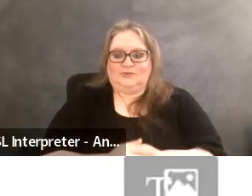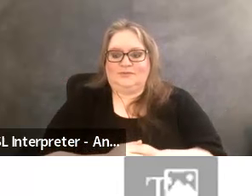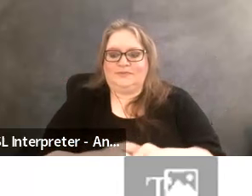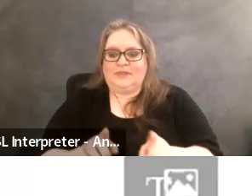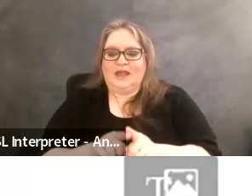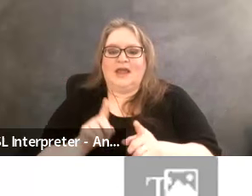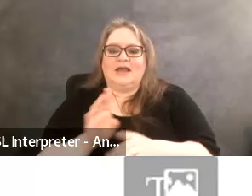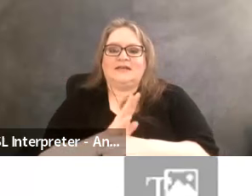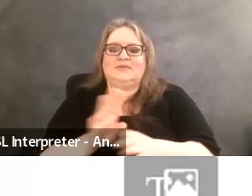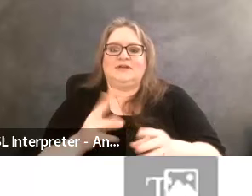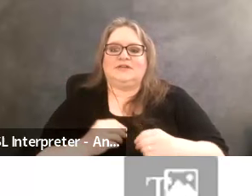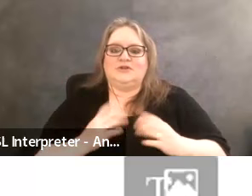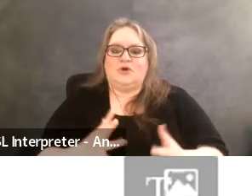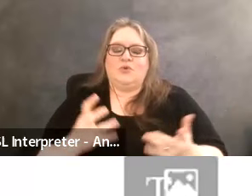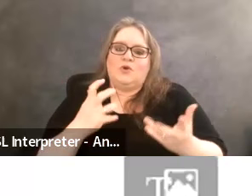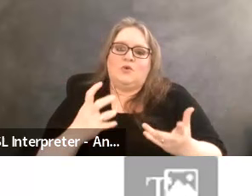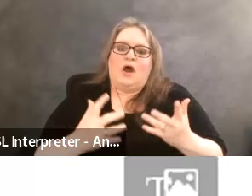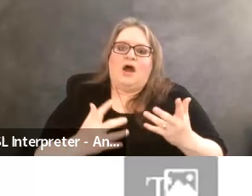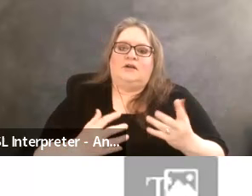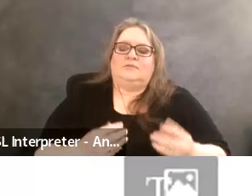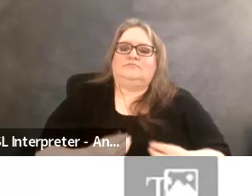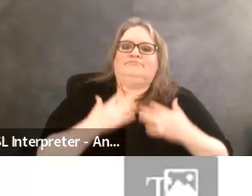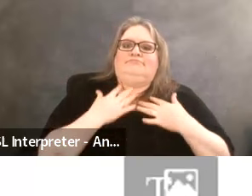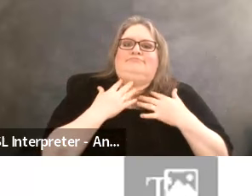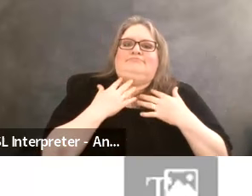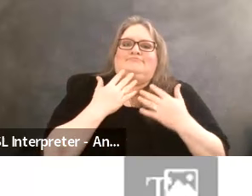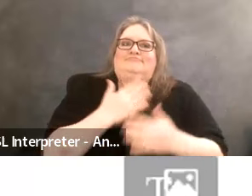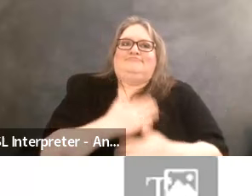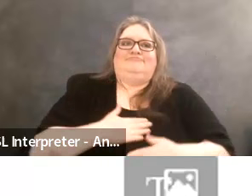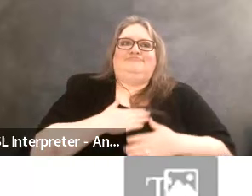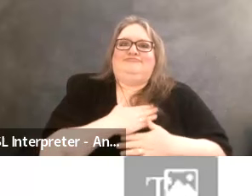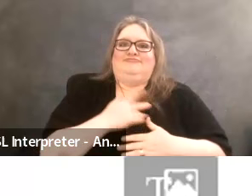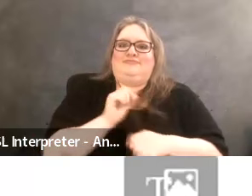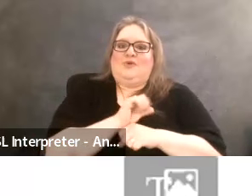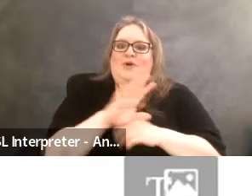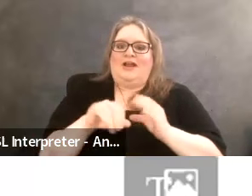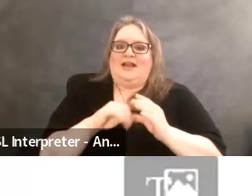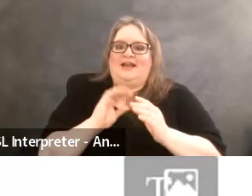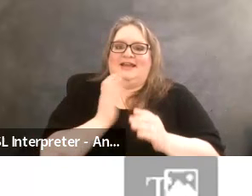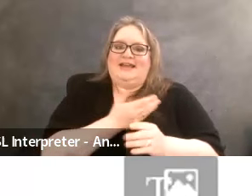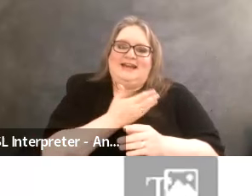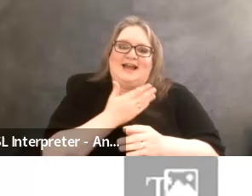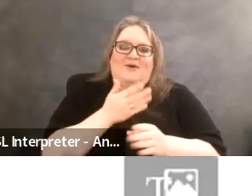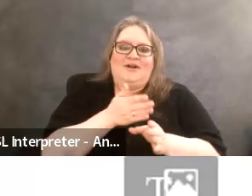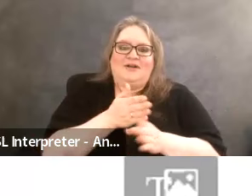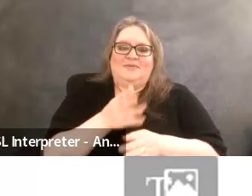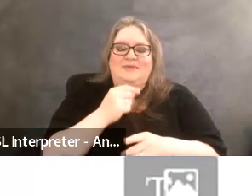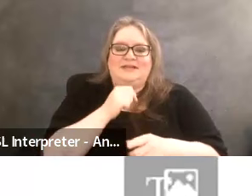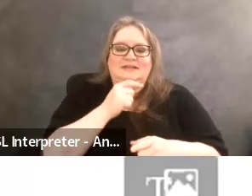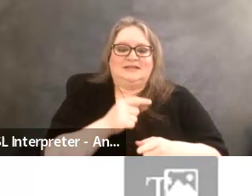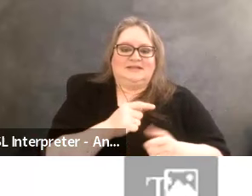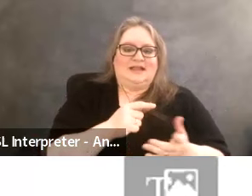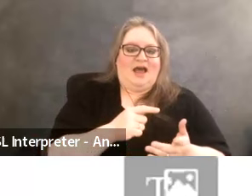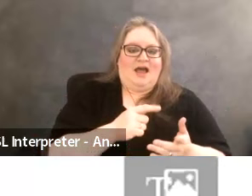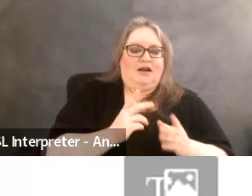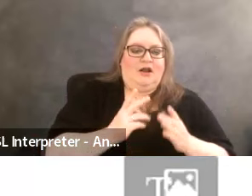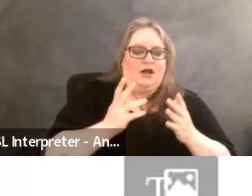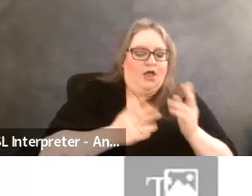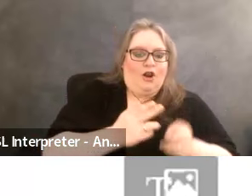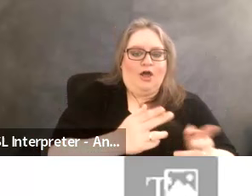want it to be a joy to work in our business, not a dread, not a, why did I even say, why did I create